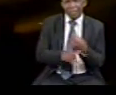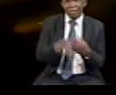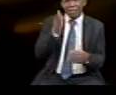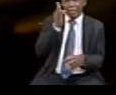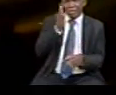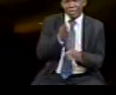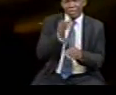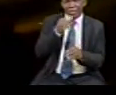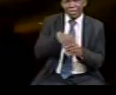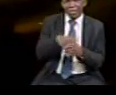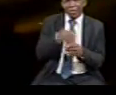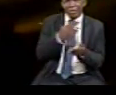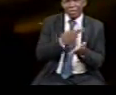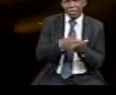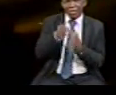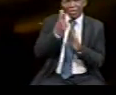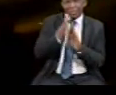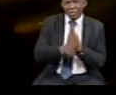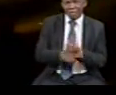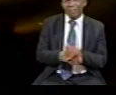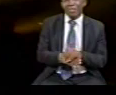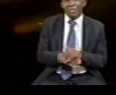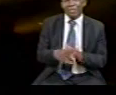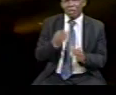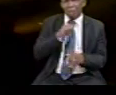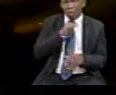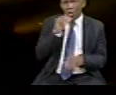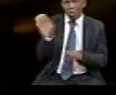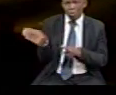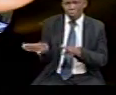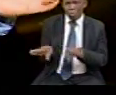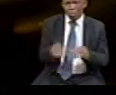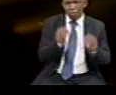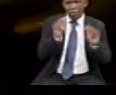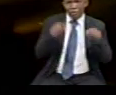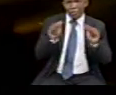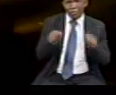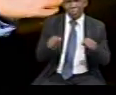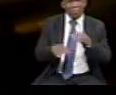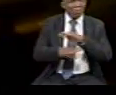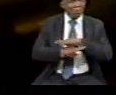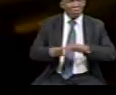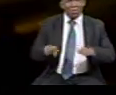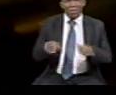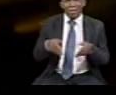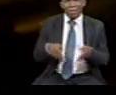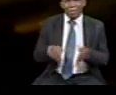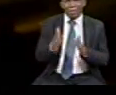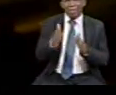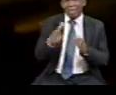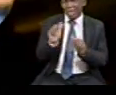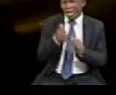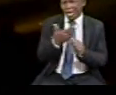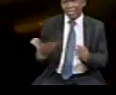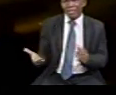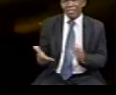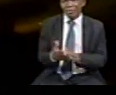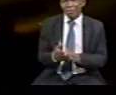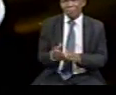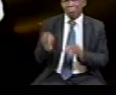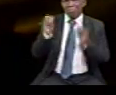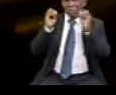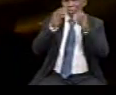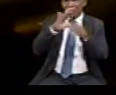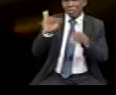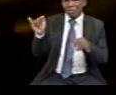in following the Lord. Be steadfast. He said, "Unmovable." Don't allow the slate of men, the doctrines of the